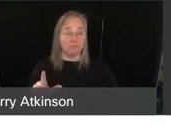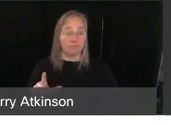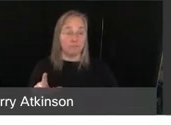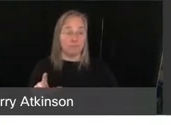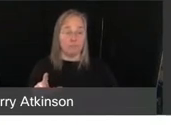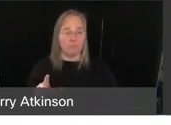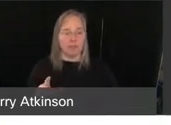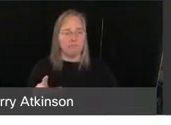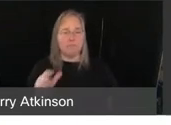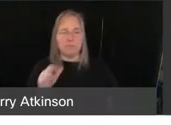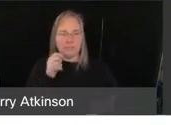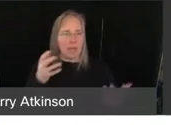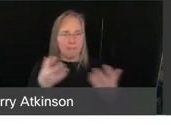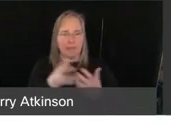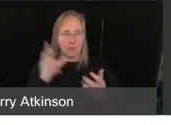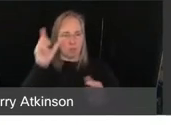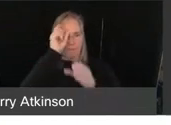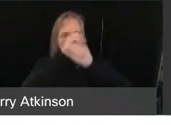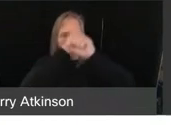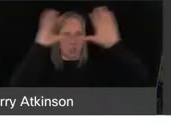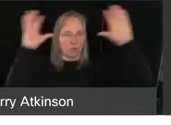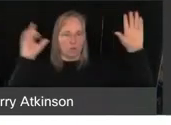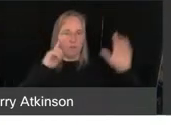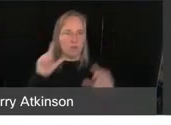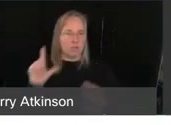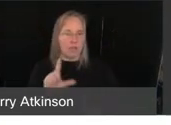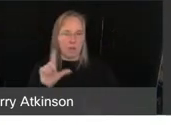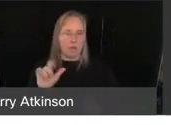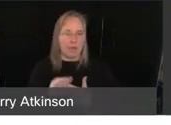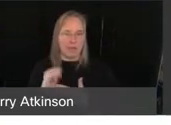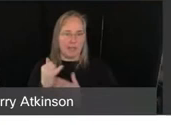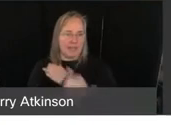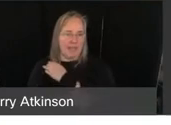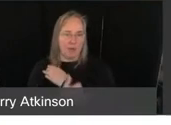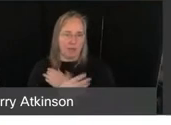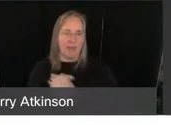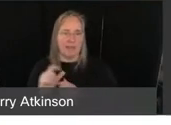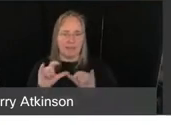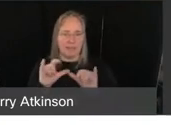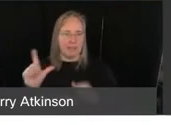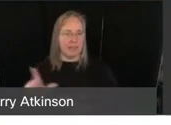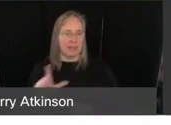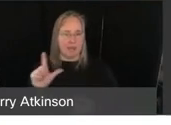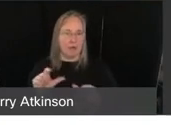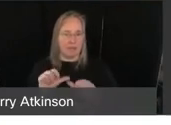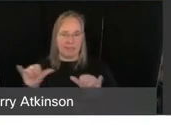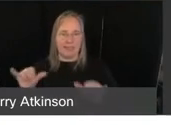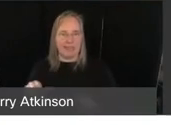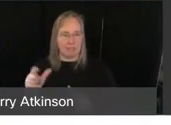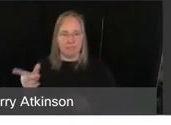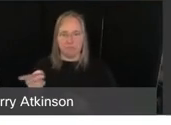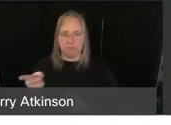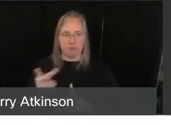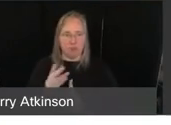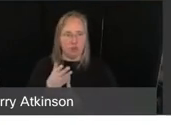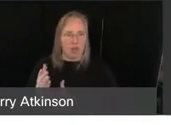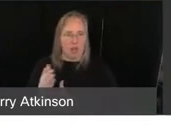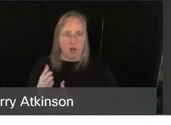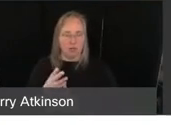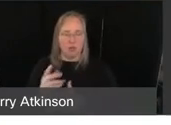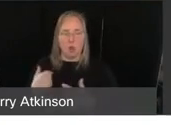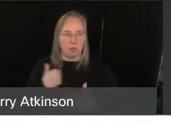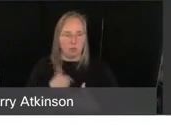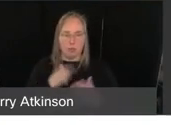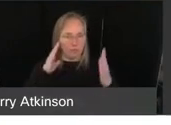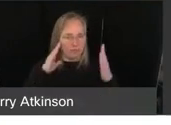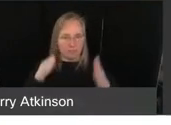does not match the vision for the library that the county and the library system share. So we're going to be spending the next